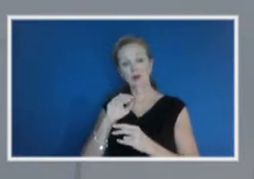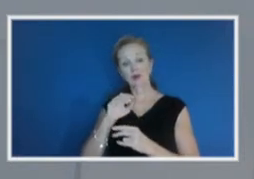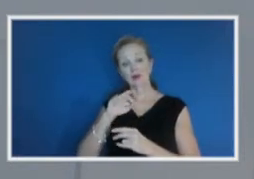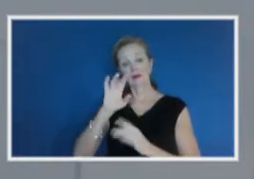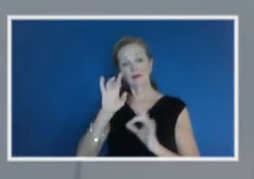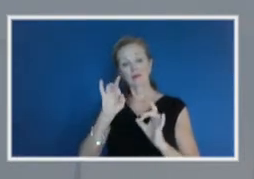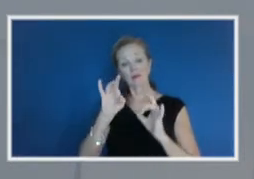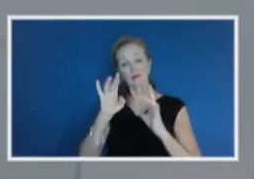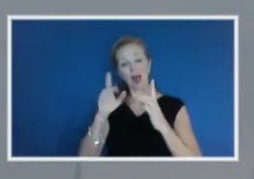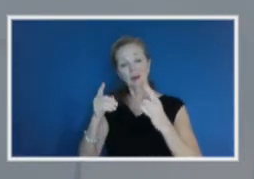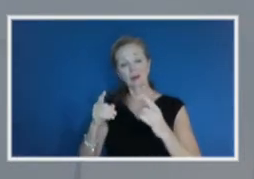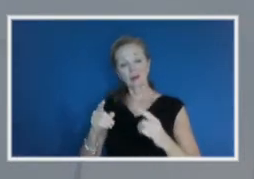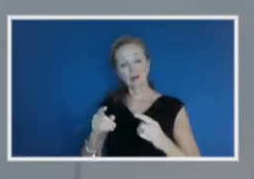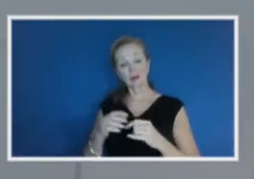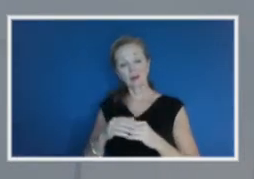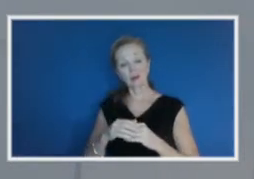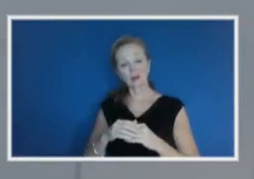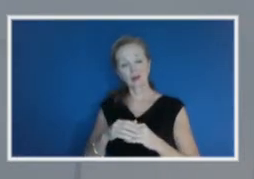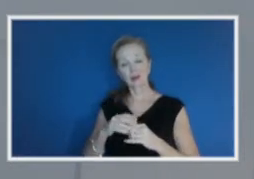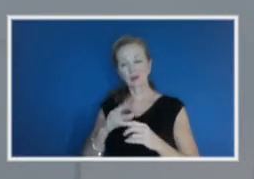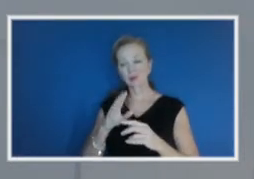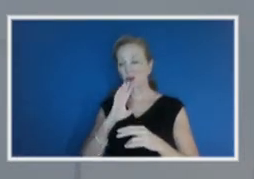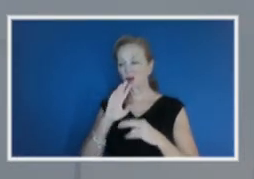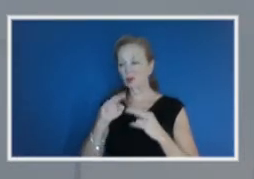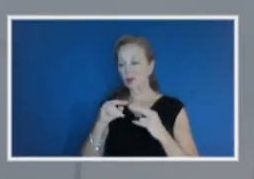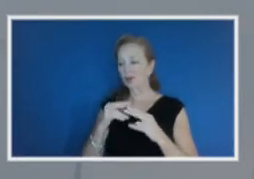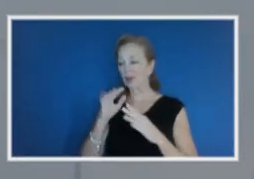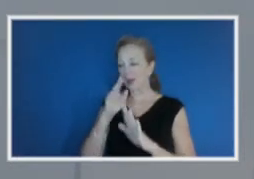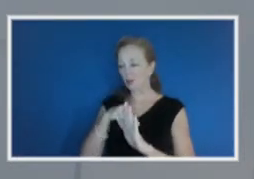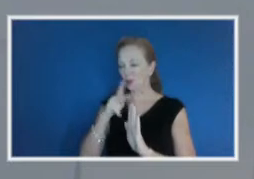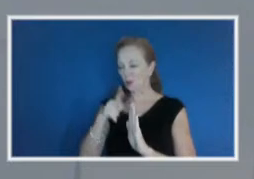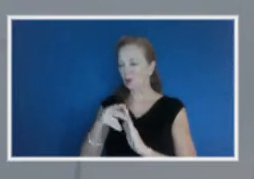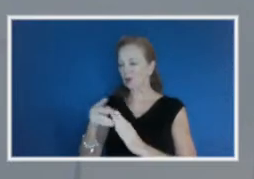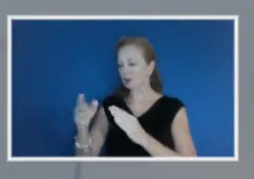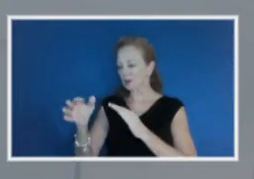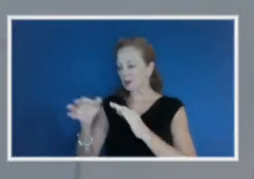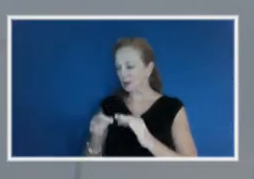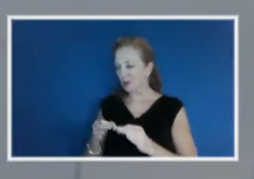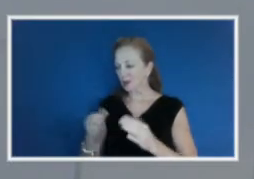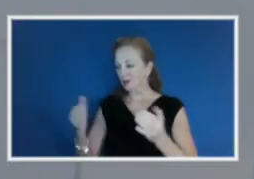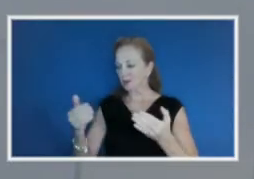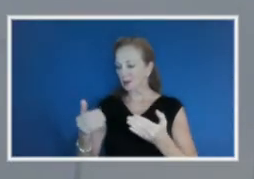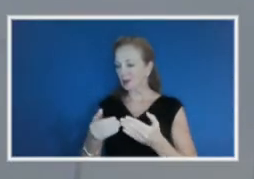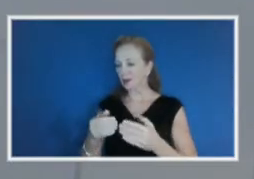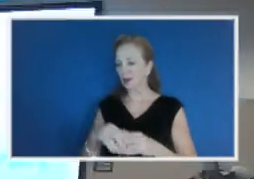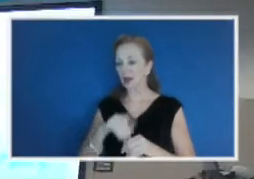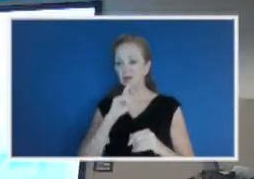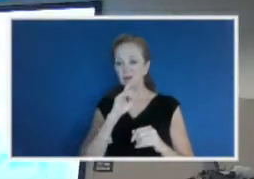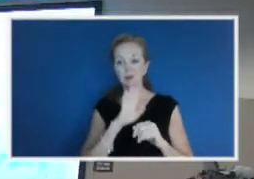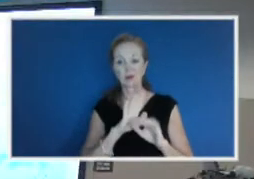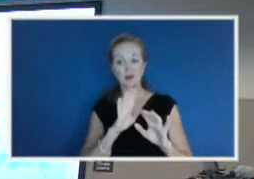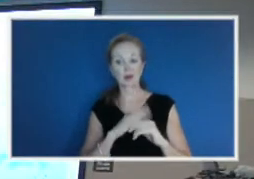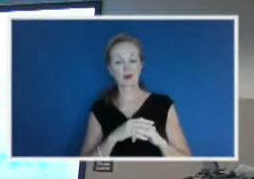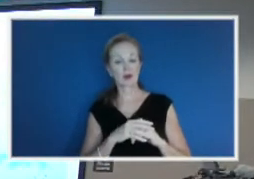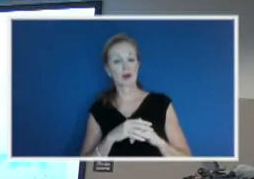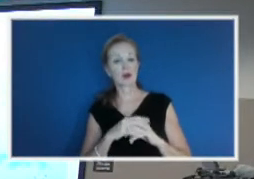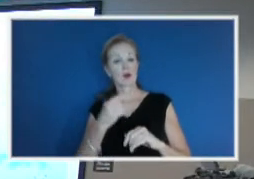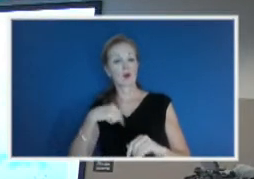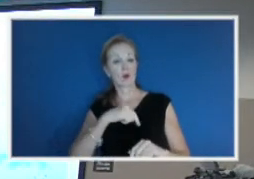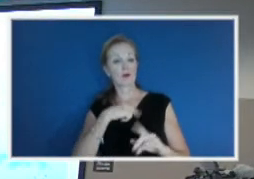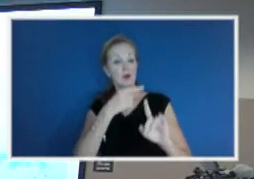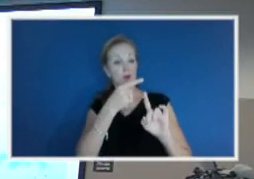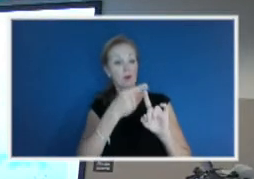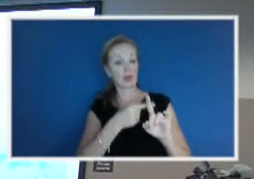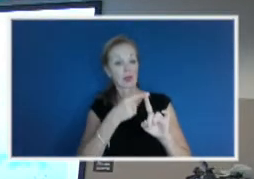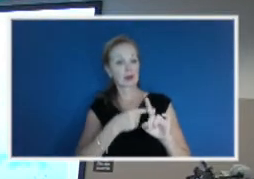to know the folks that are doing the work. So if you can work with me to kind of make that introduction. Absolutely. So we have monthly events